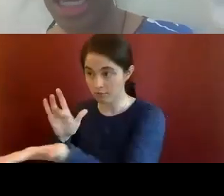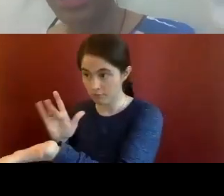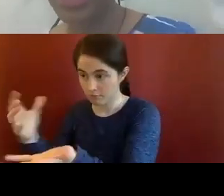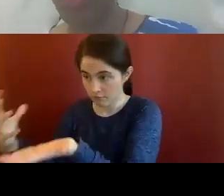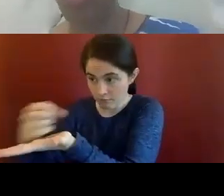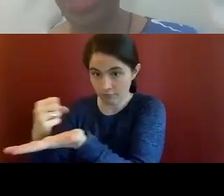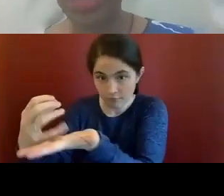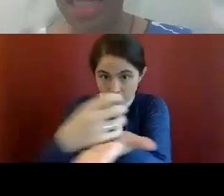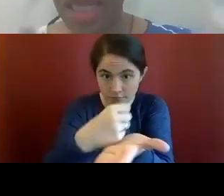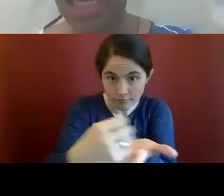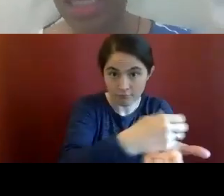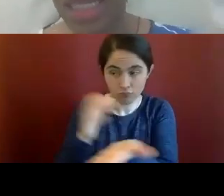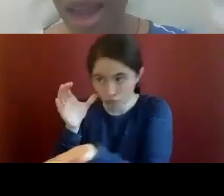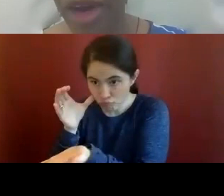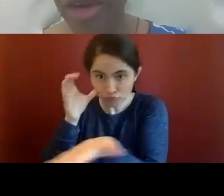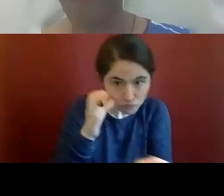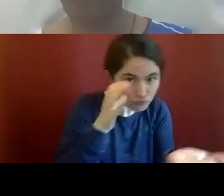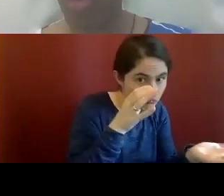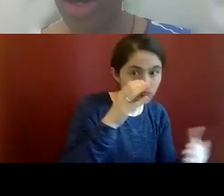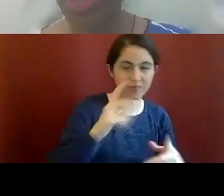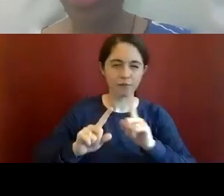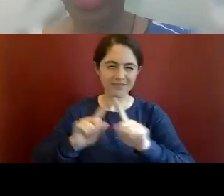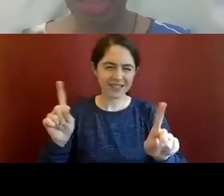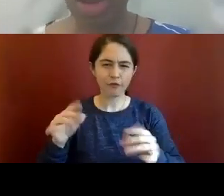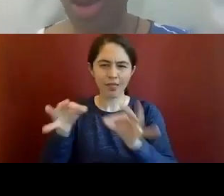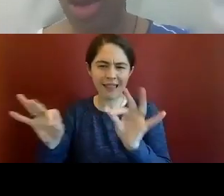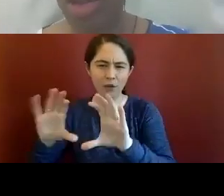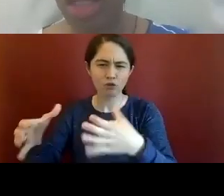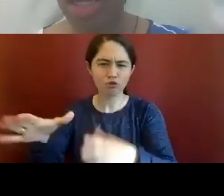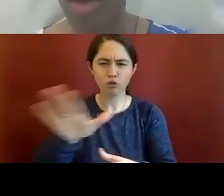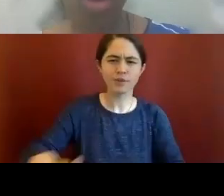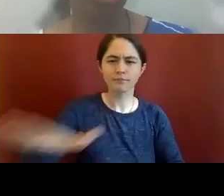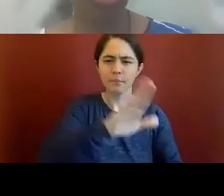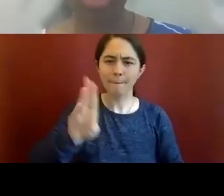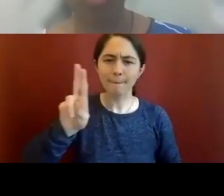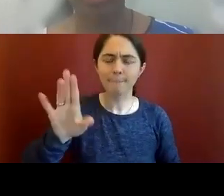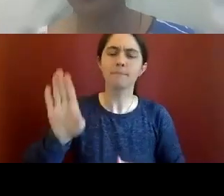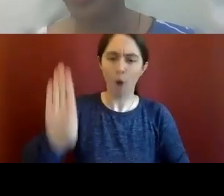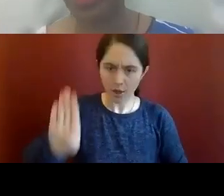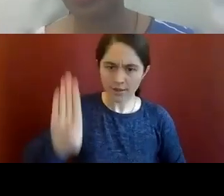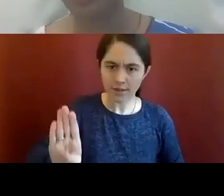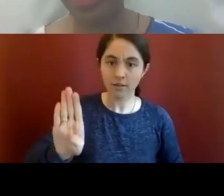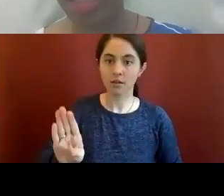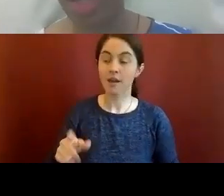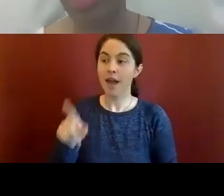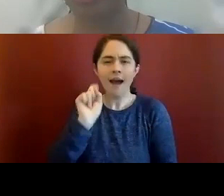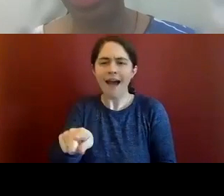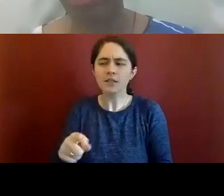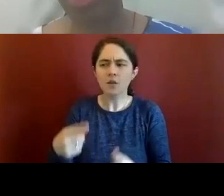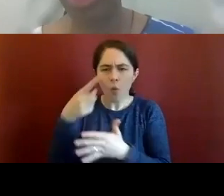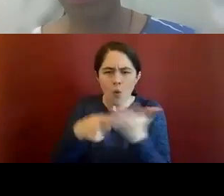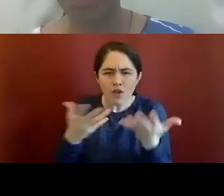Boston to hear what is it that they desire for English learners or students who want to learn